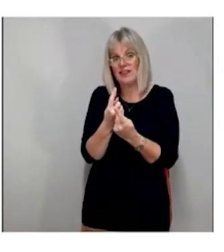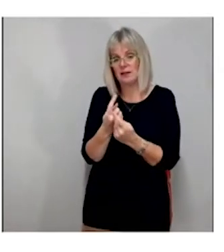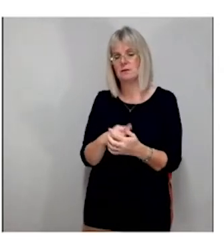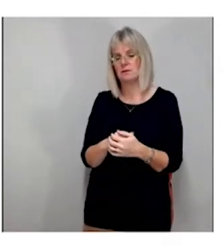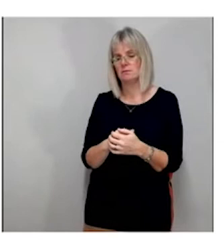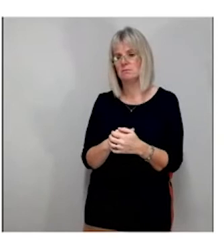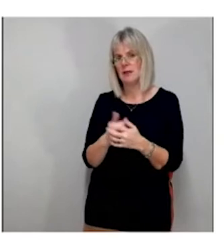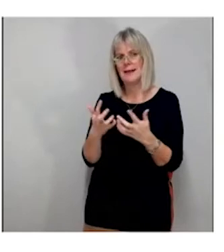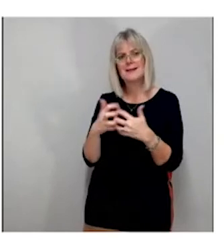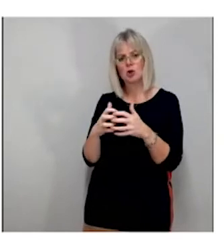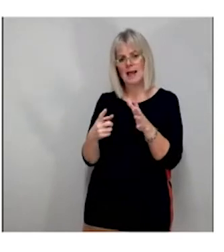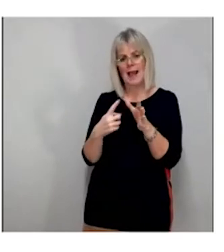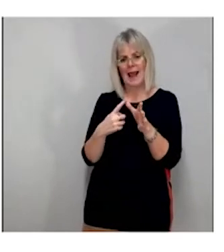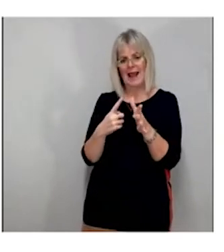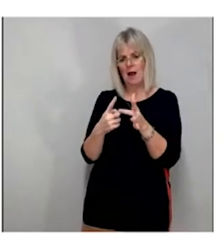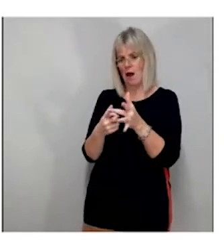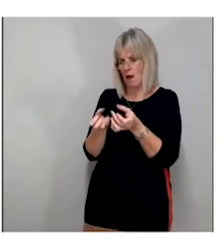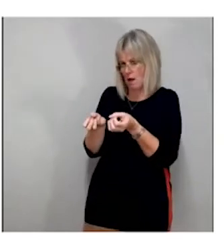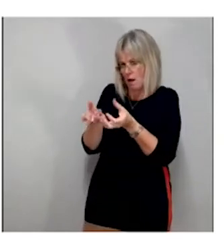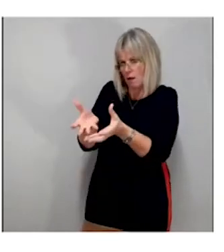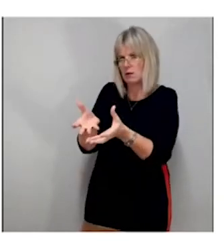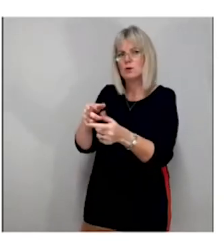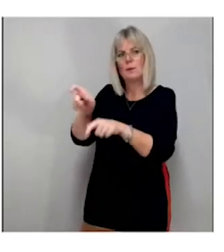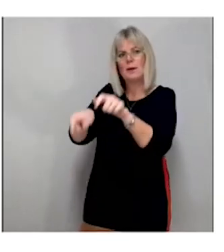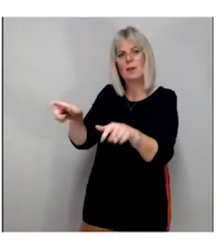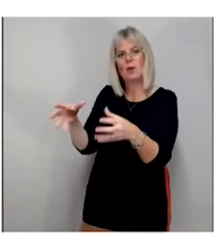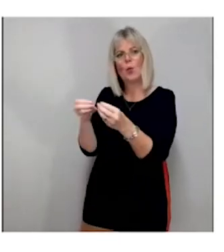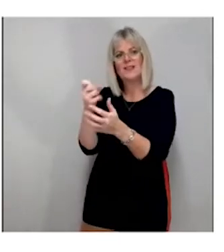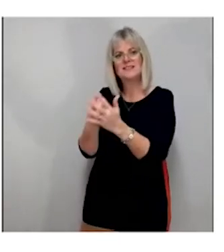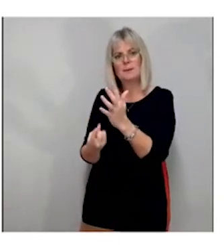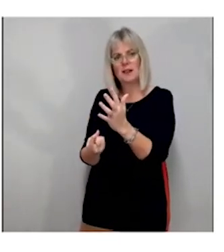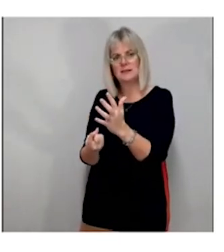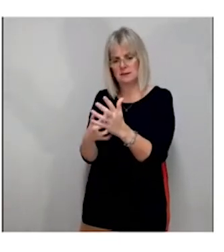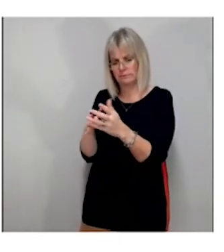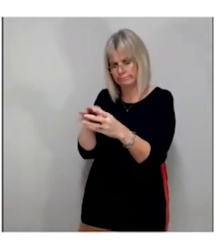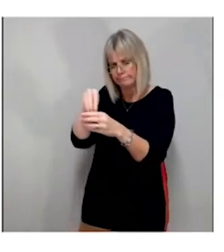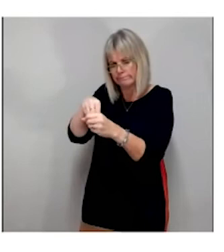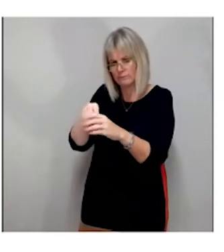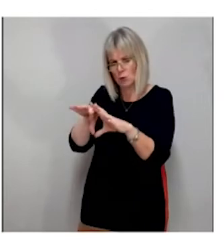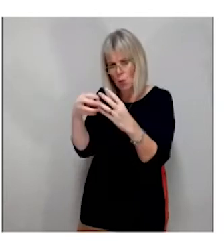disabilities and leaning into that subject matter expertise in all that we do.